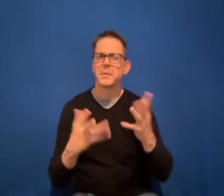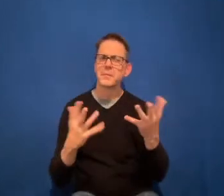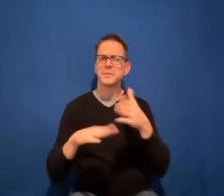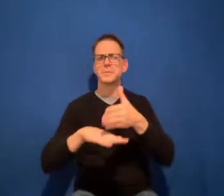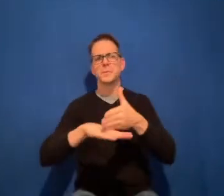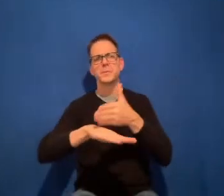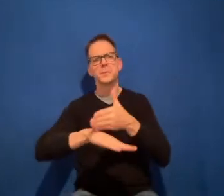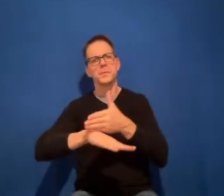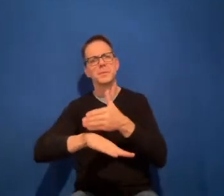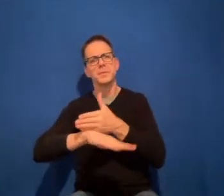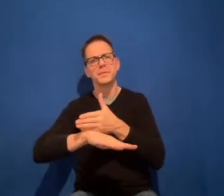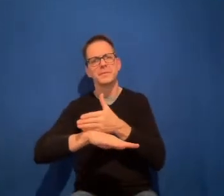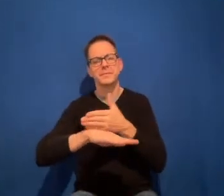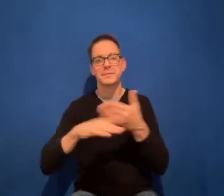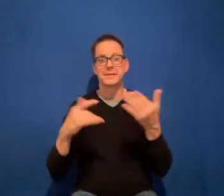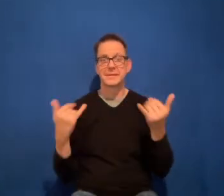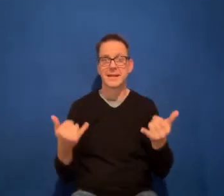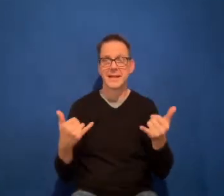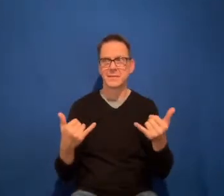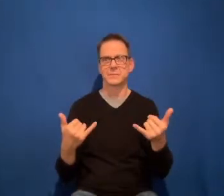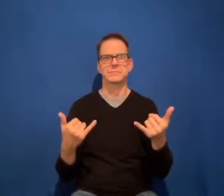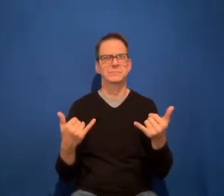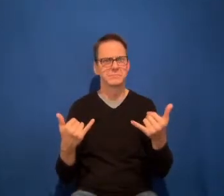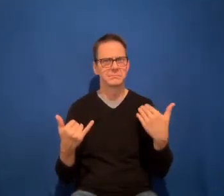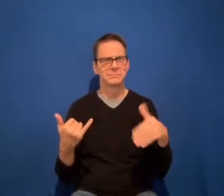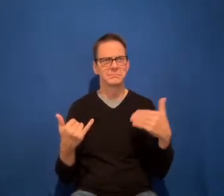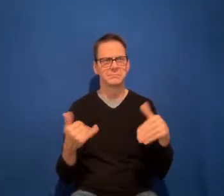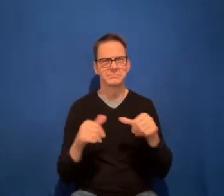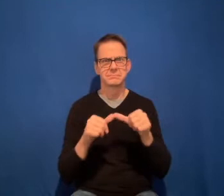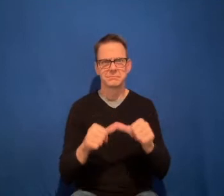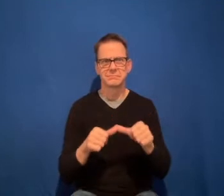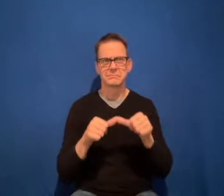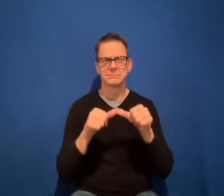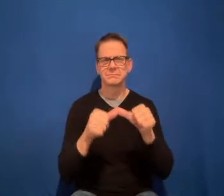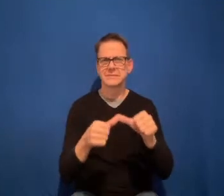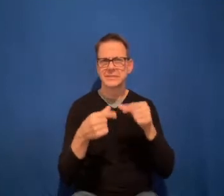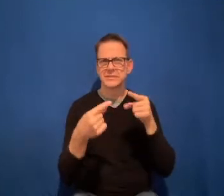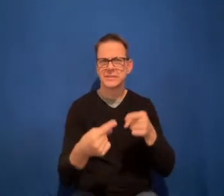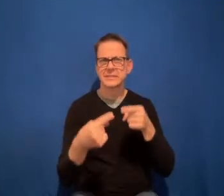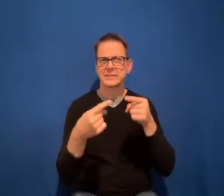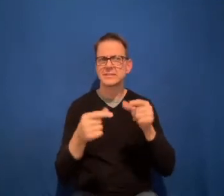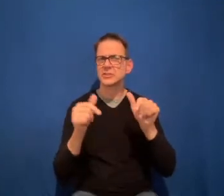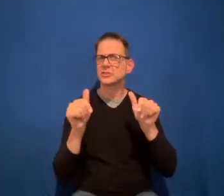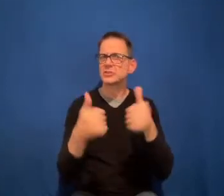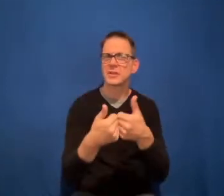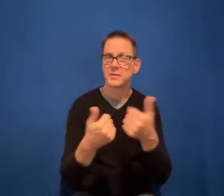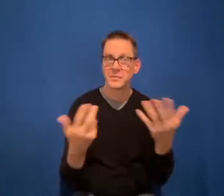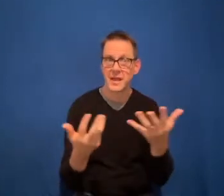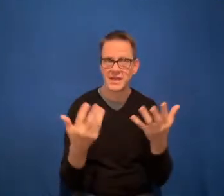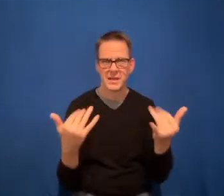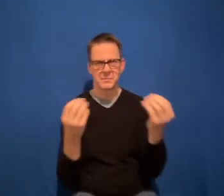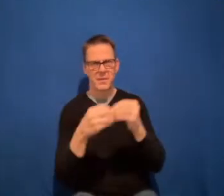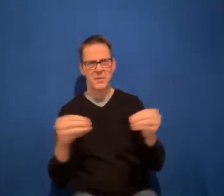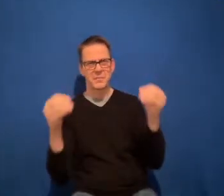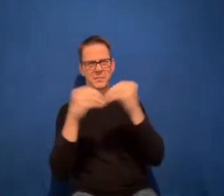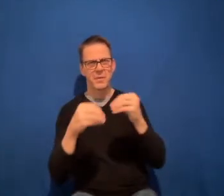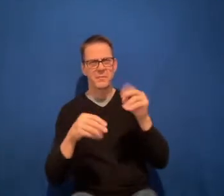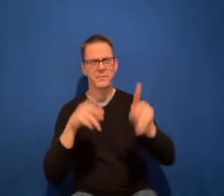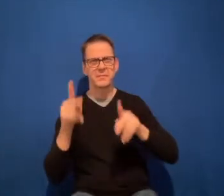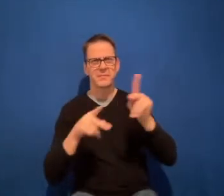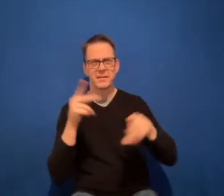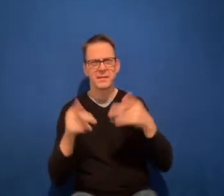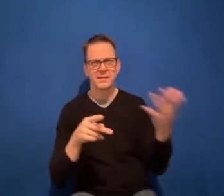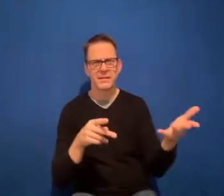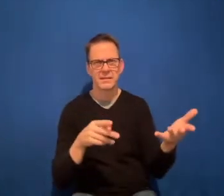continual increased trajectory. The challenge, we kept facing a growing population and making sure that we keeping up with that growing population, as